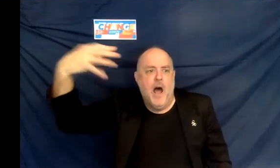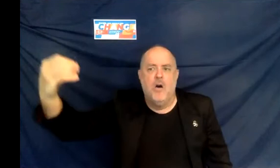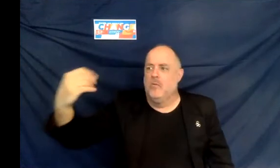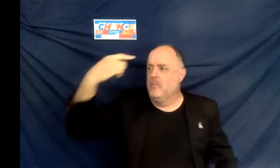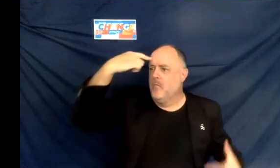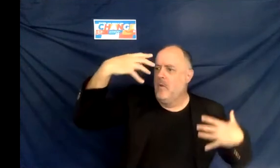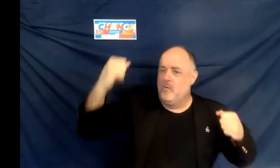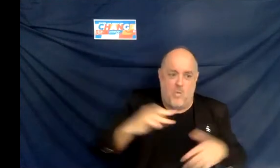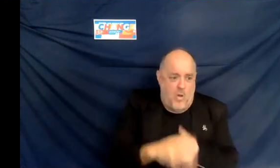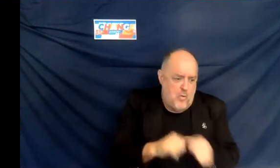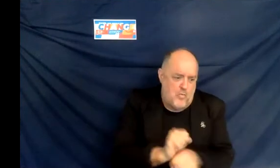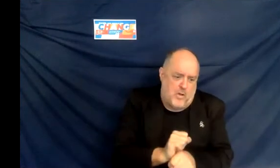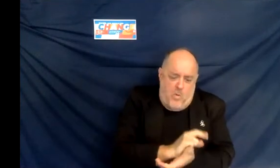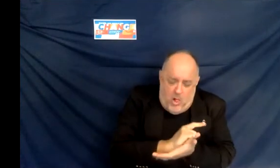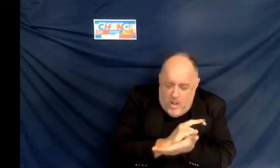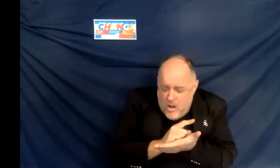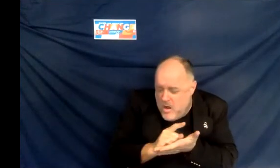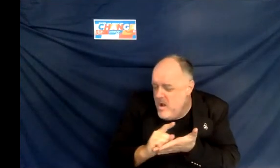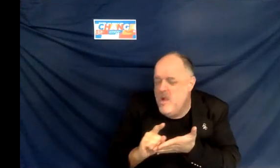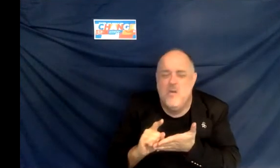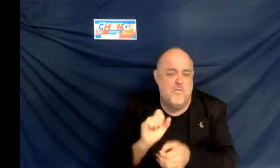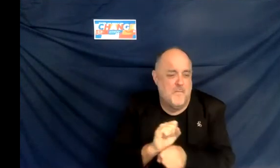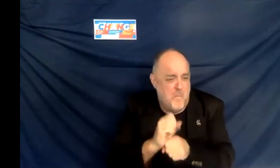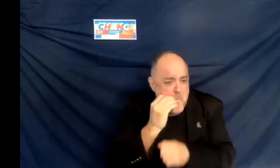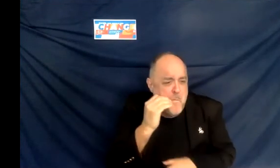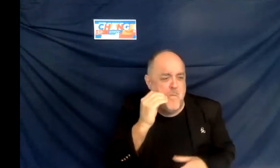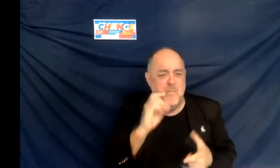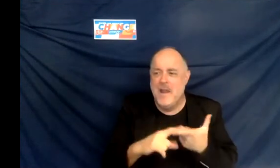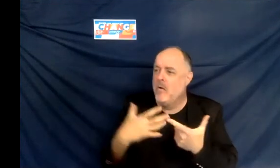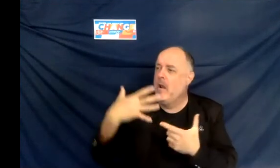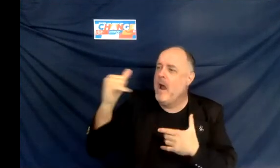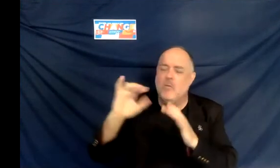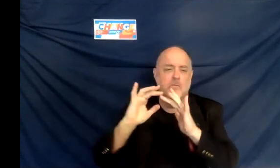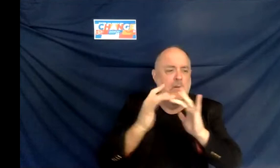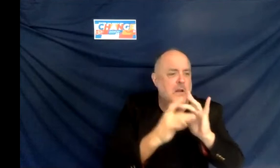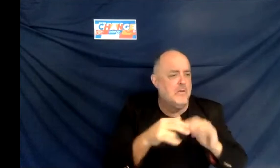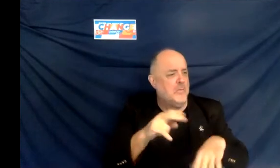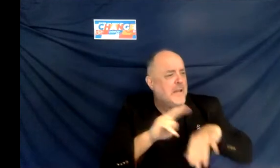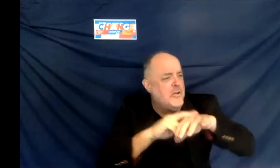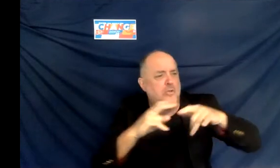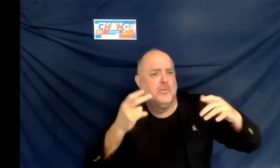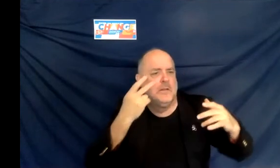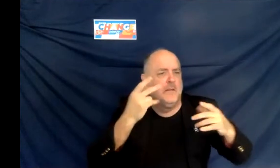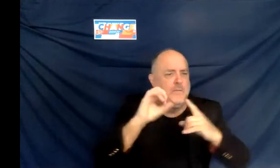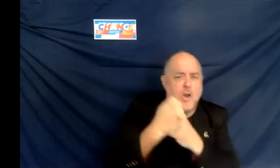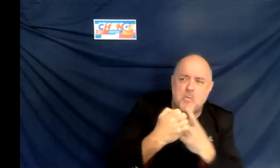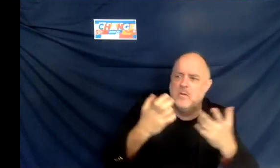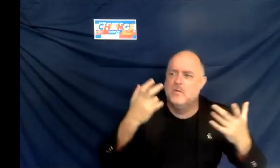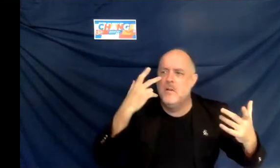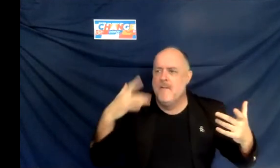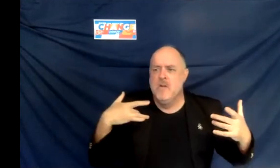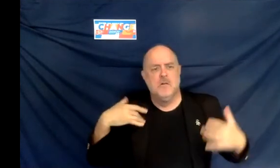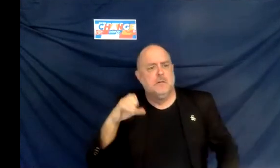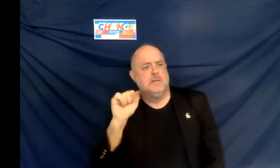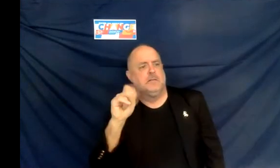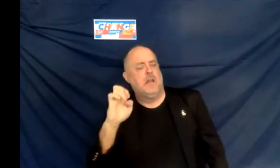all working from home as well, so this is a way for us to stay connected to nature and stay a little bit sane while we still work through this.